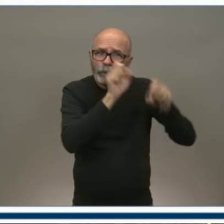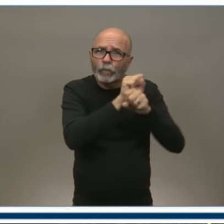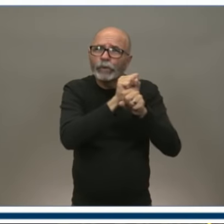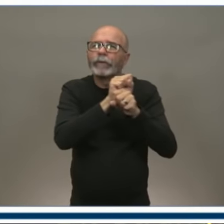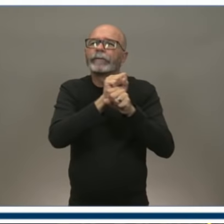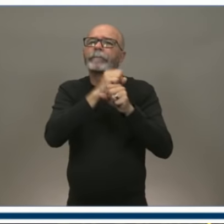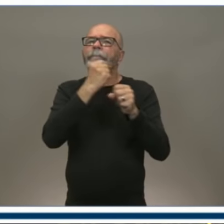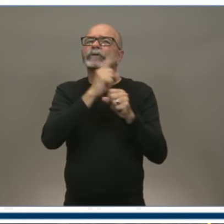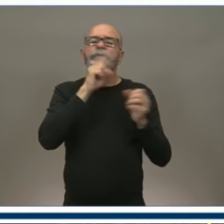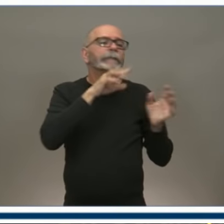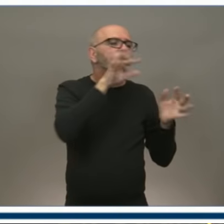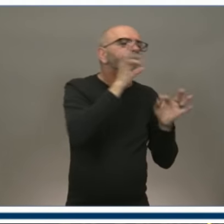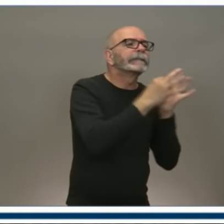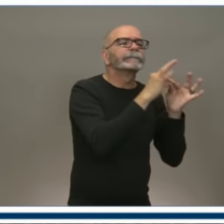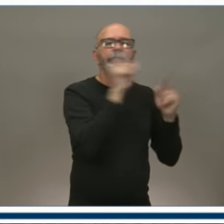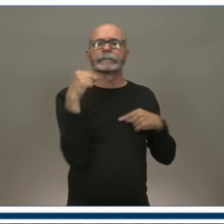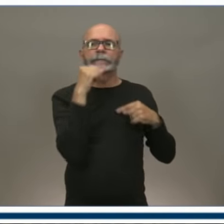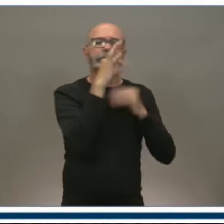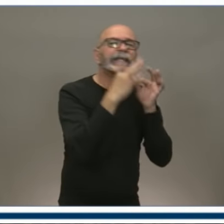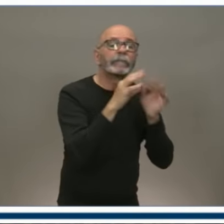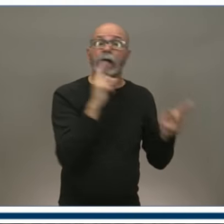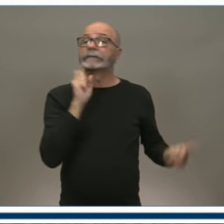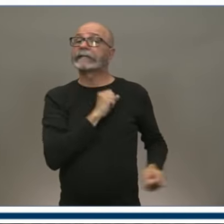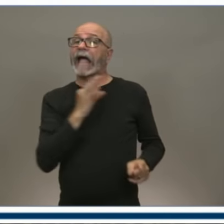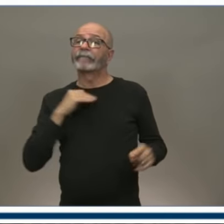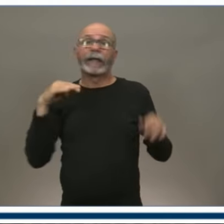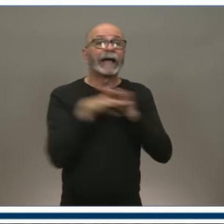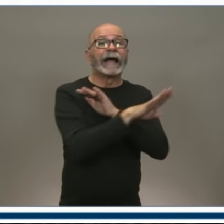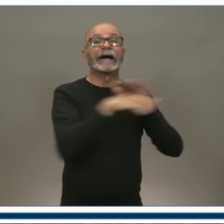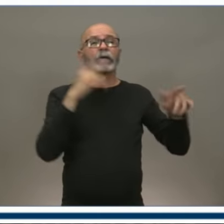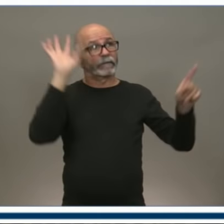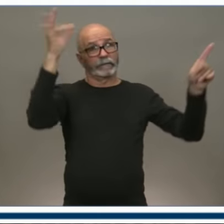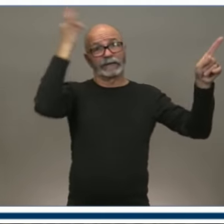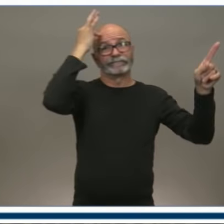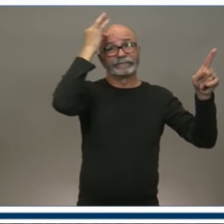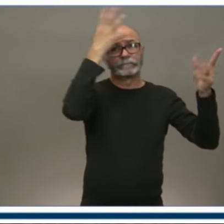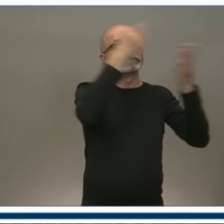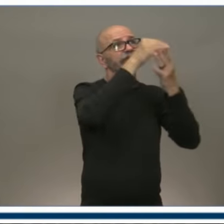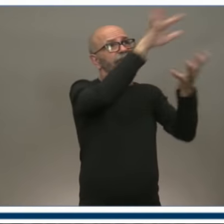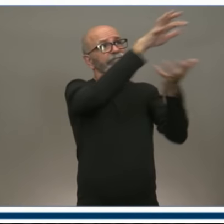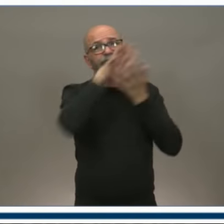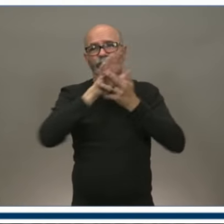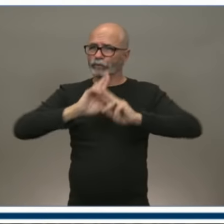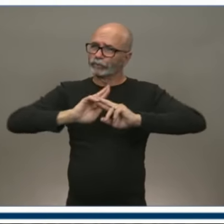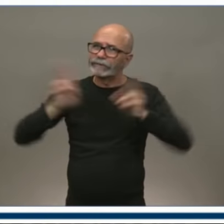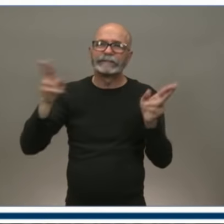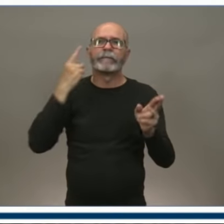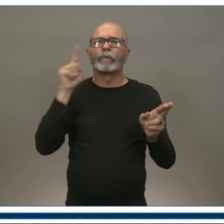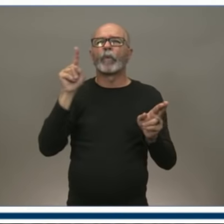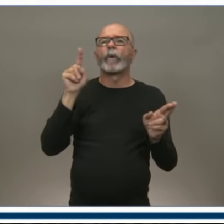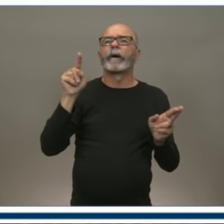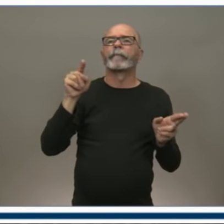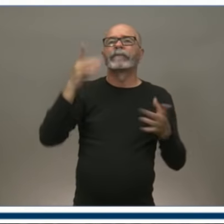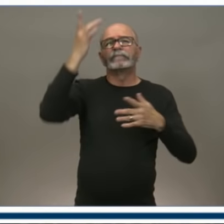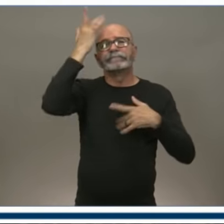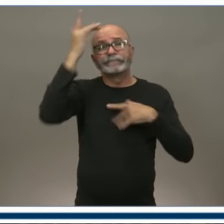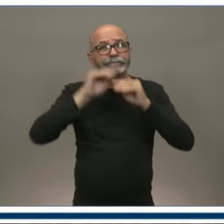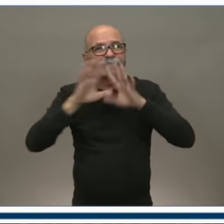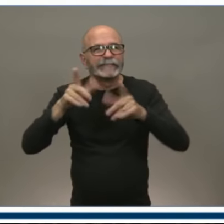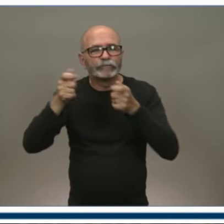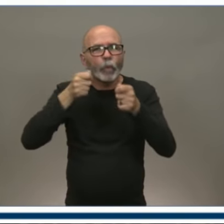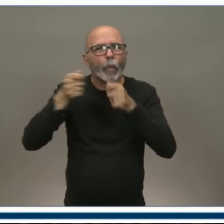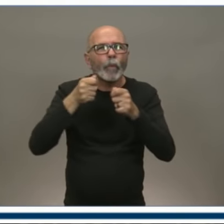staff. With federal restart money, we've substantively invested around infection control supports for long-term care